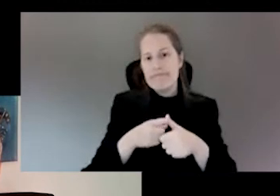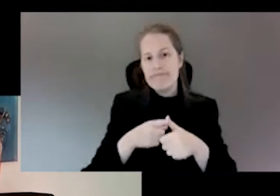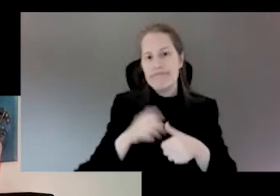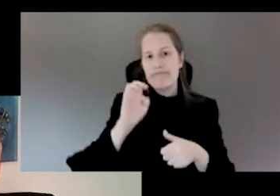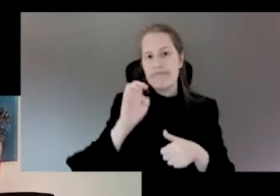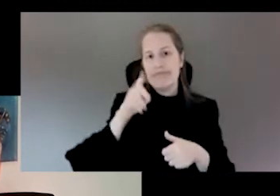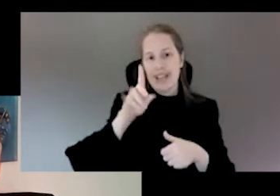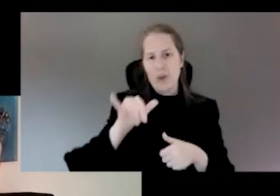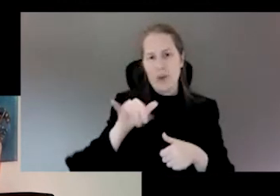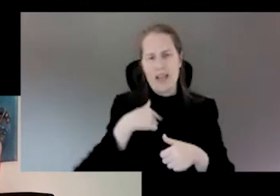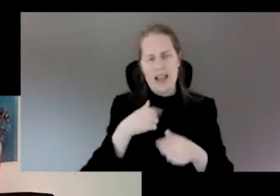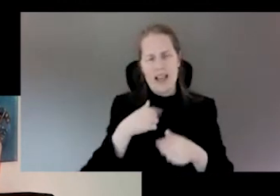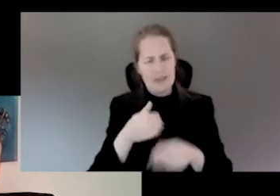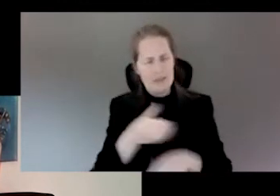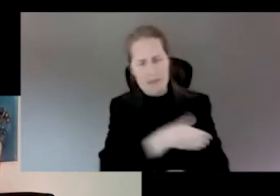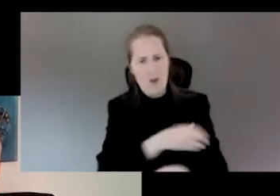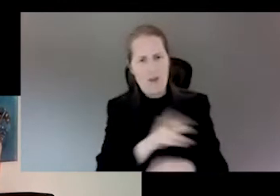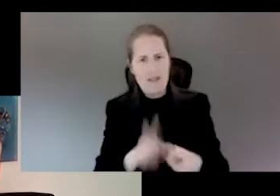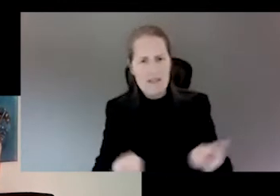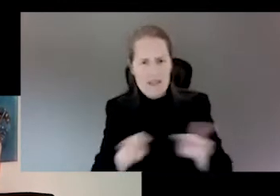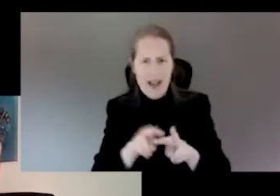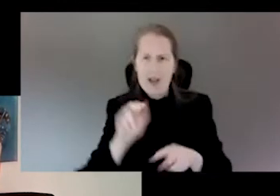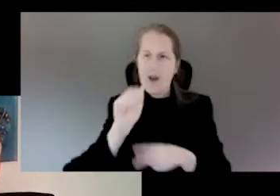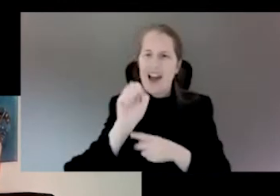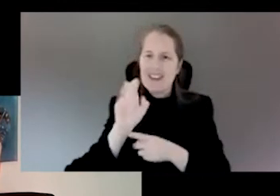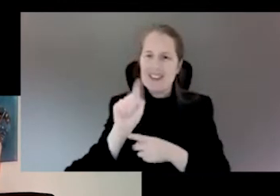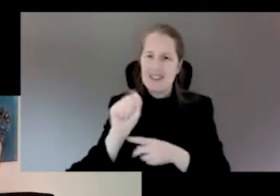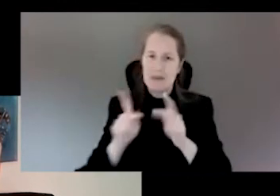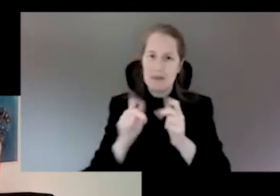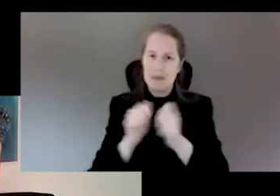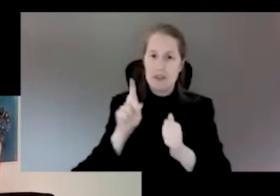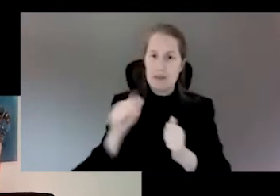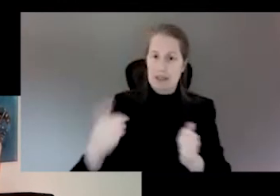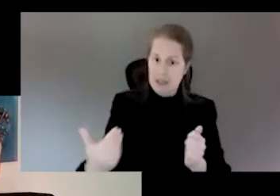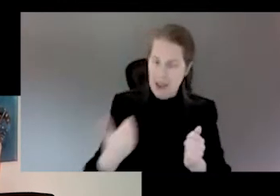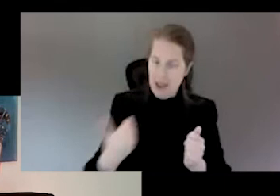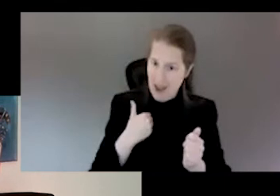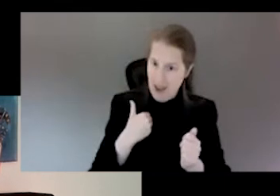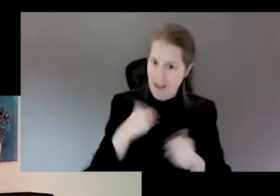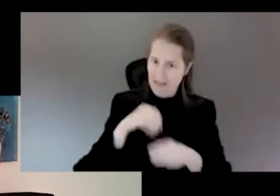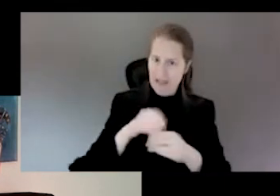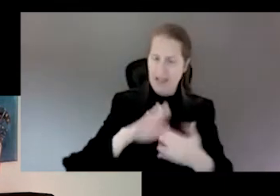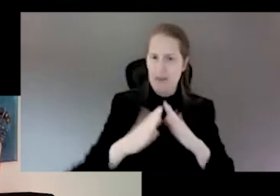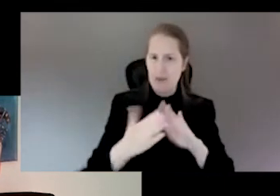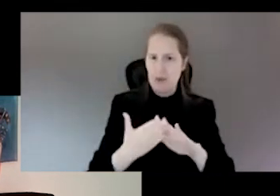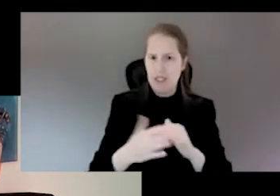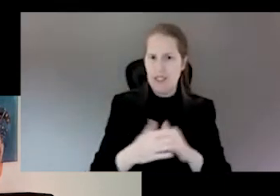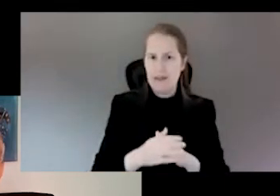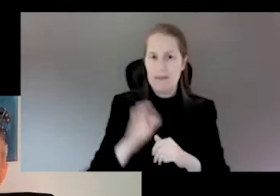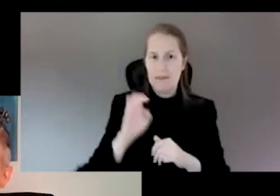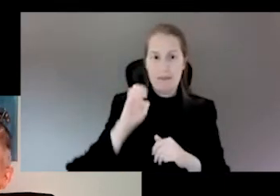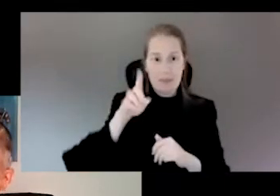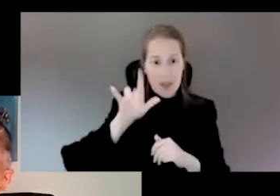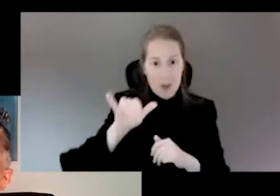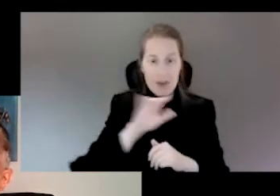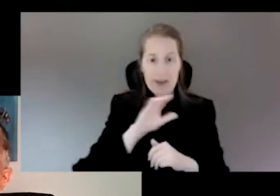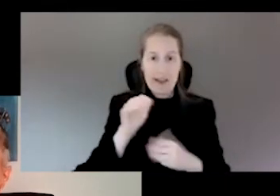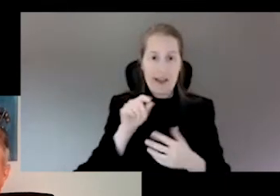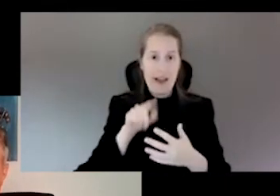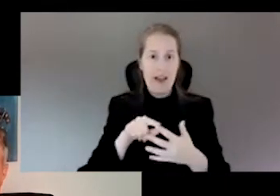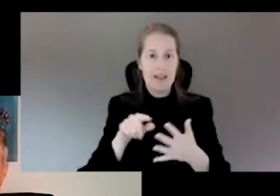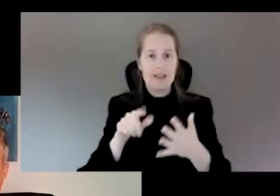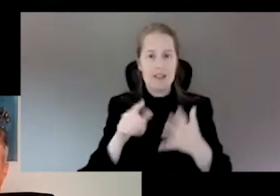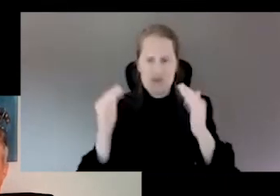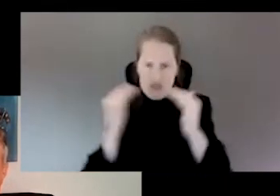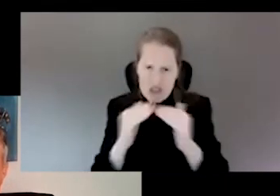value, asset that people with disabilities have in the community. Equity as the fairness, justice